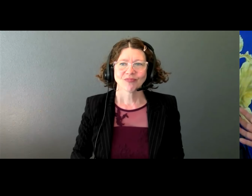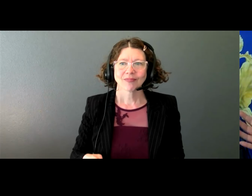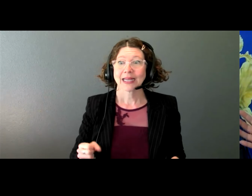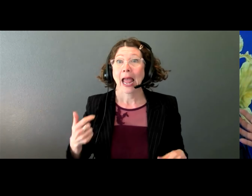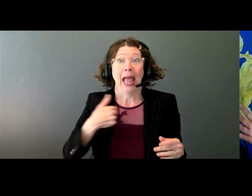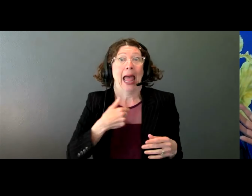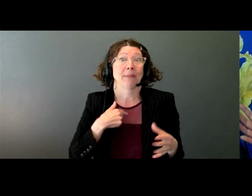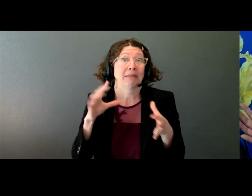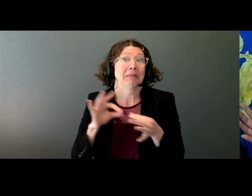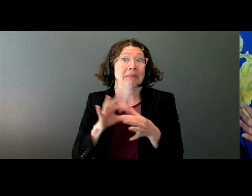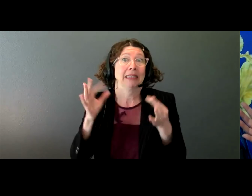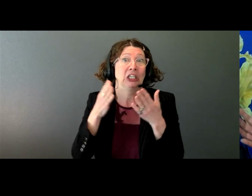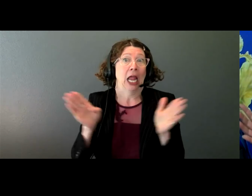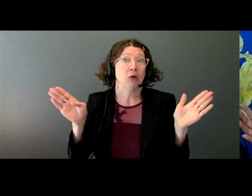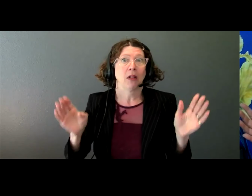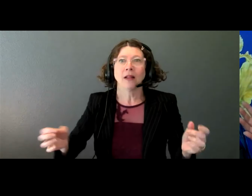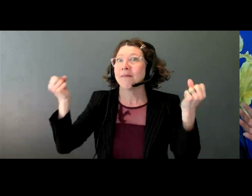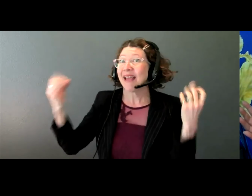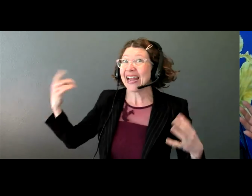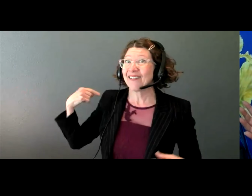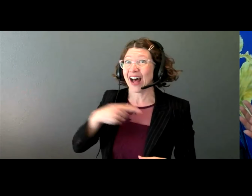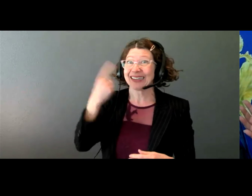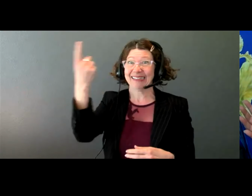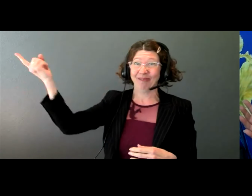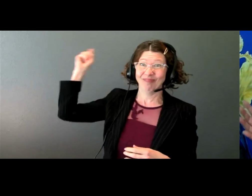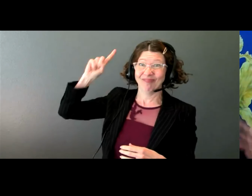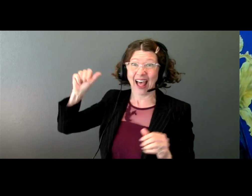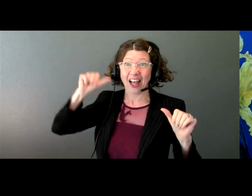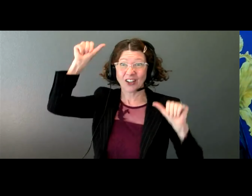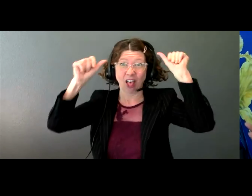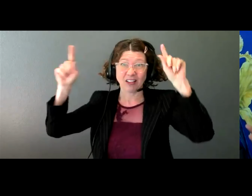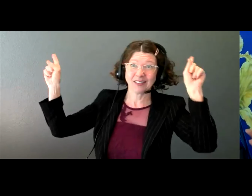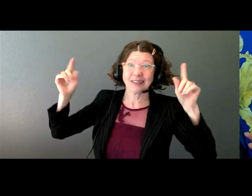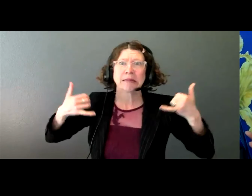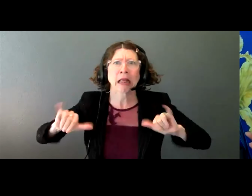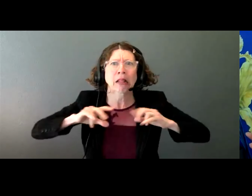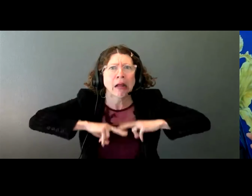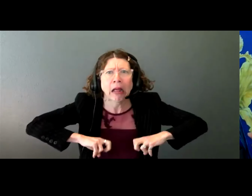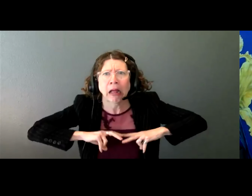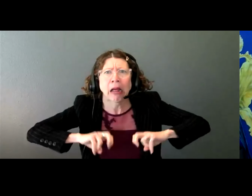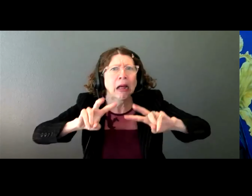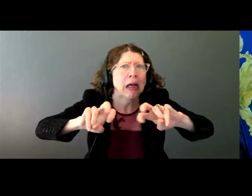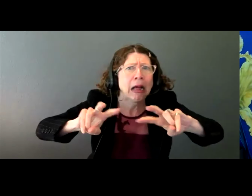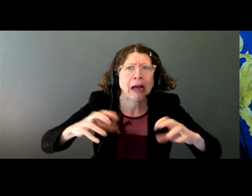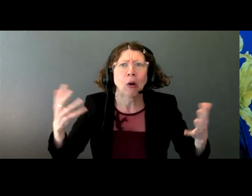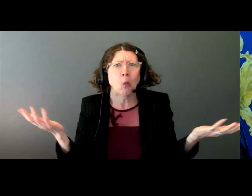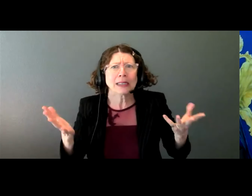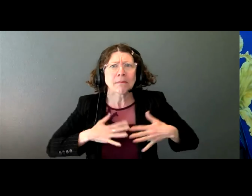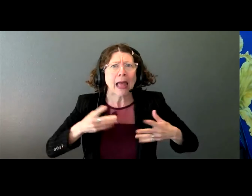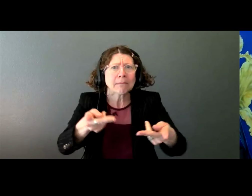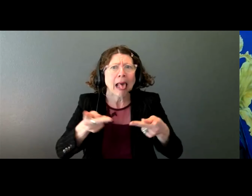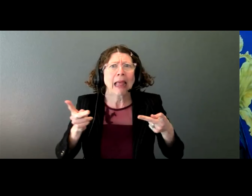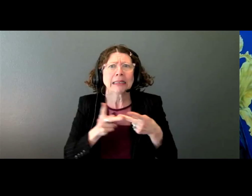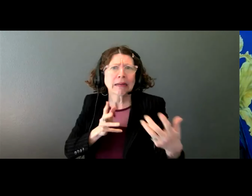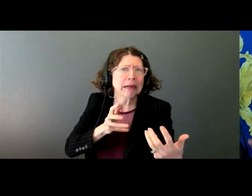generality here and say many of us as adults are still finding what our place is in life. Be excited about